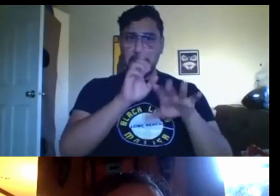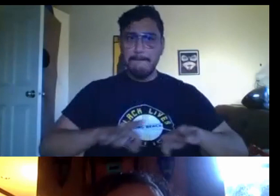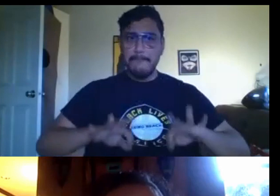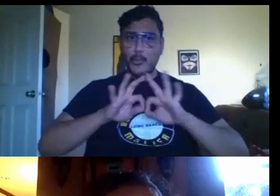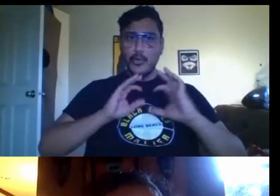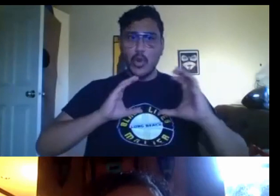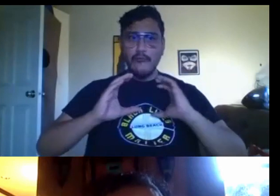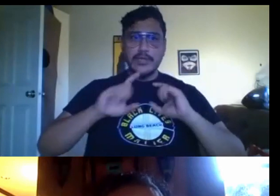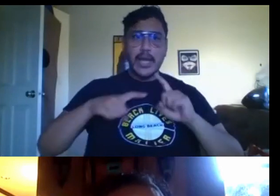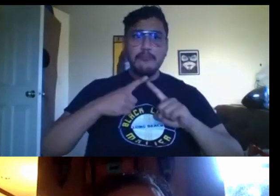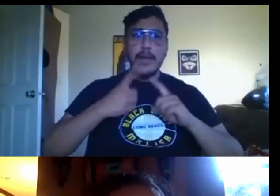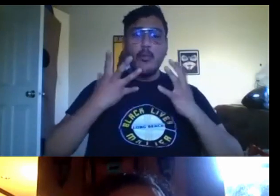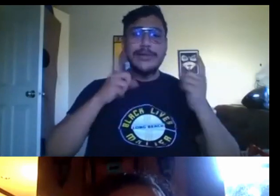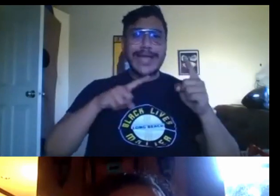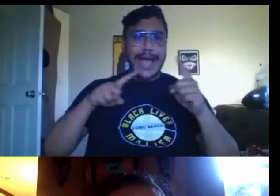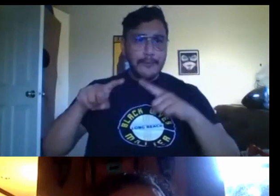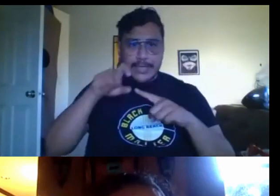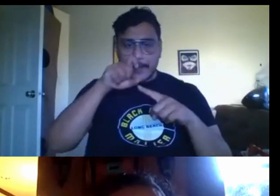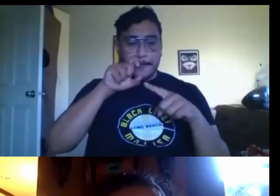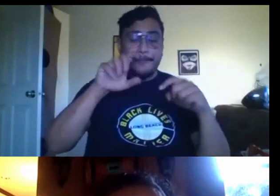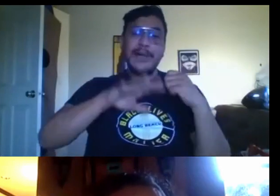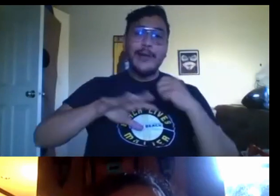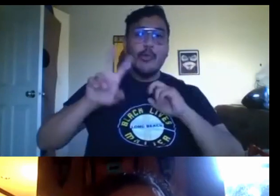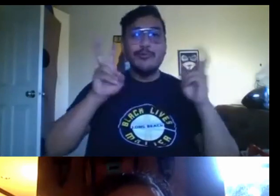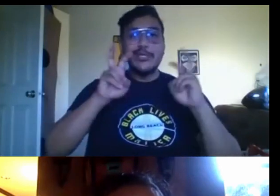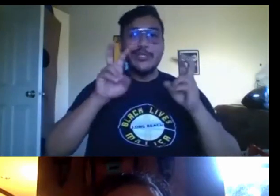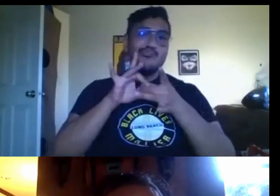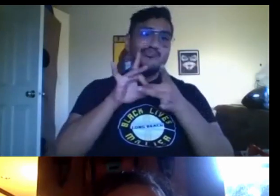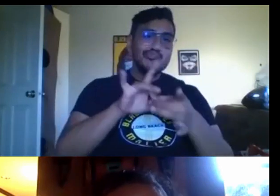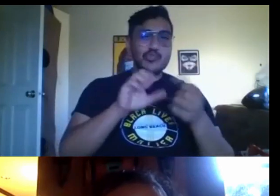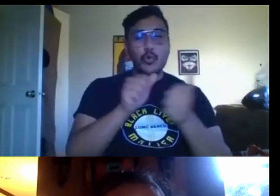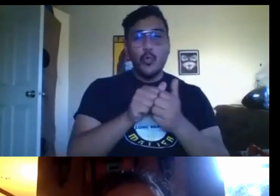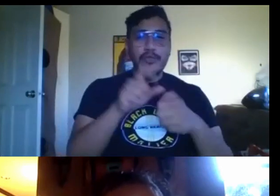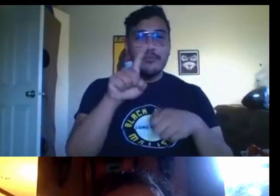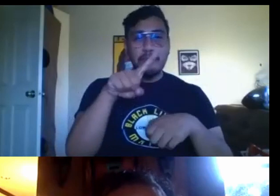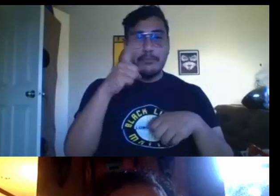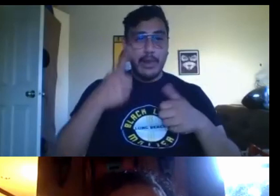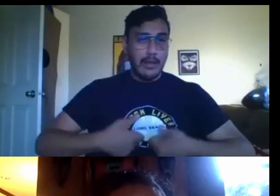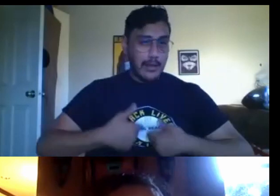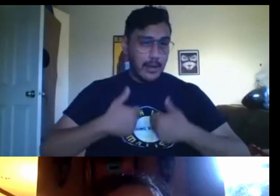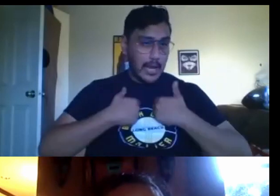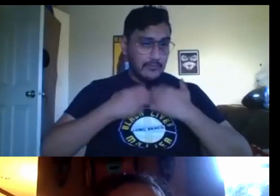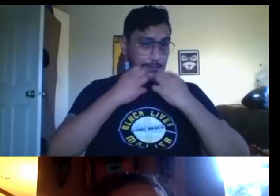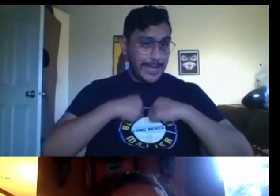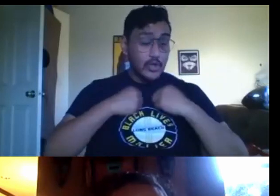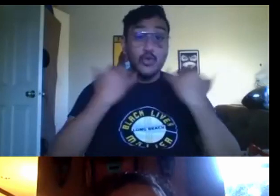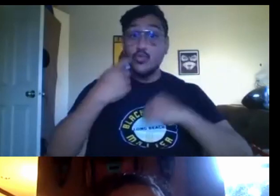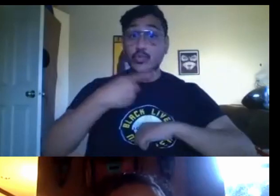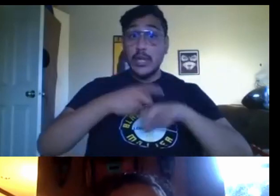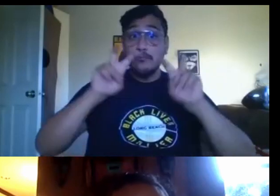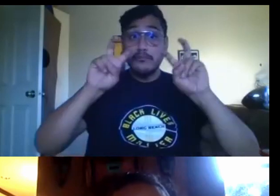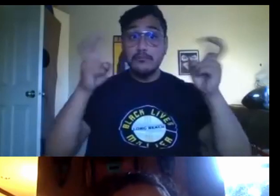what's happening around issues related to Black Lives Matter. And today, what we want to talk about is